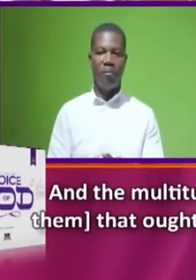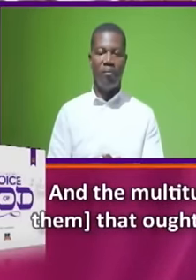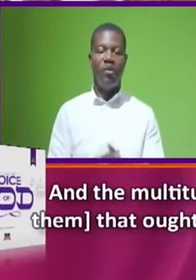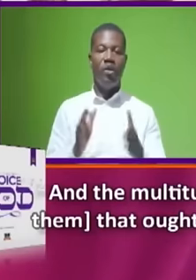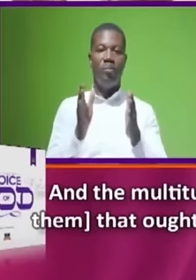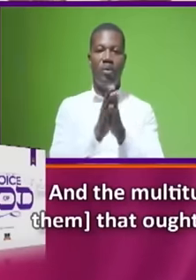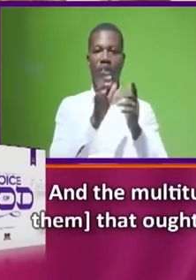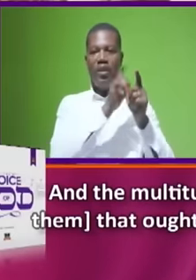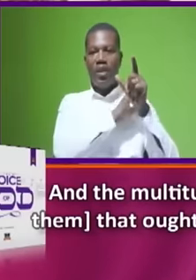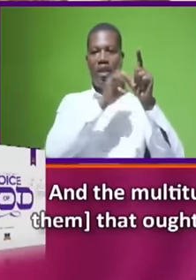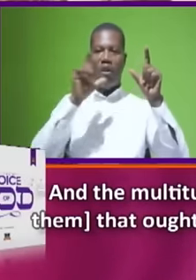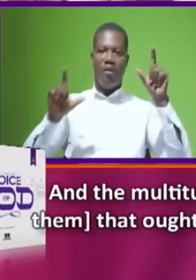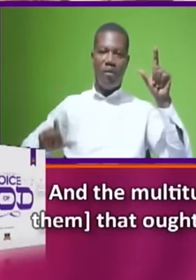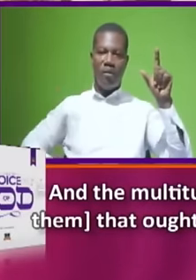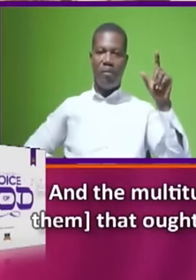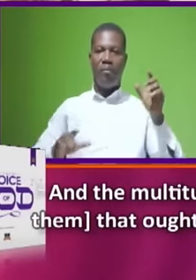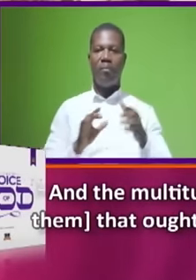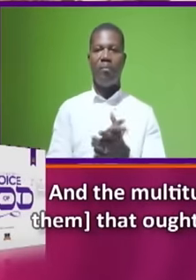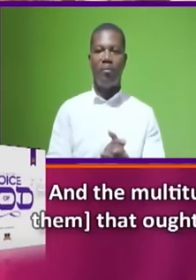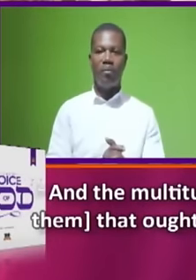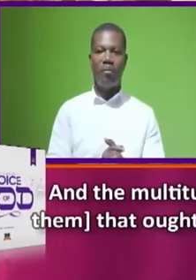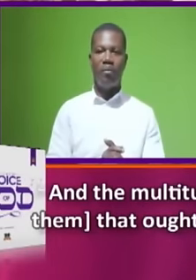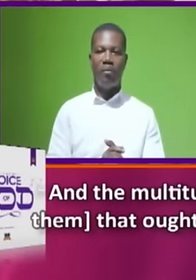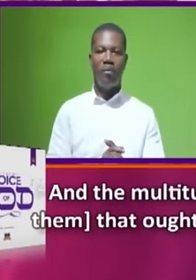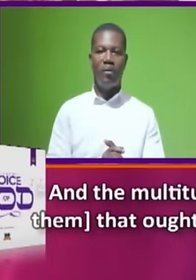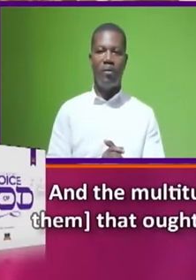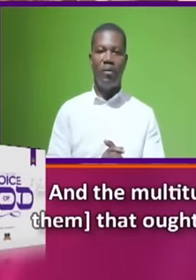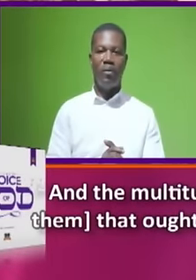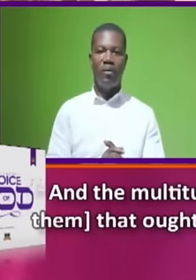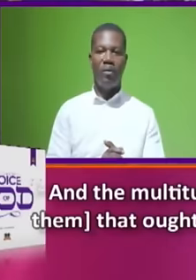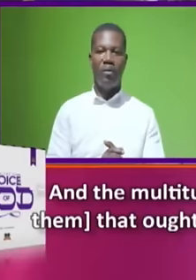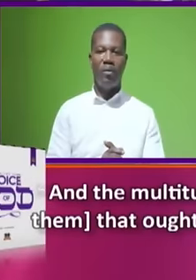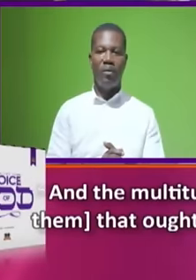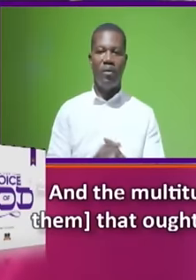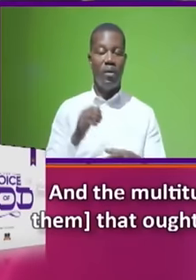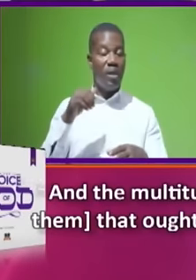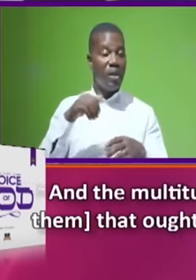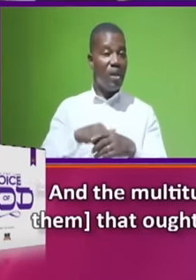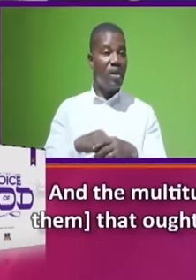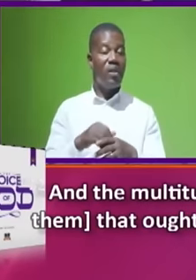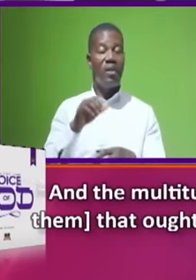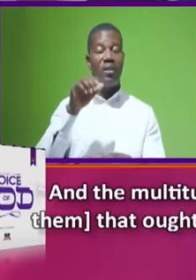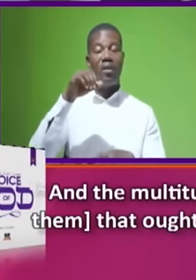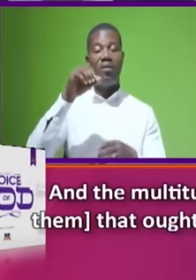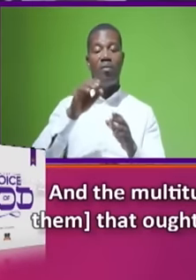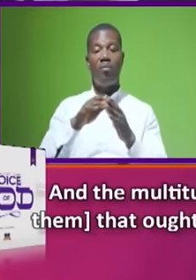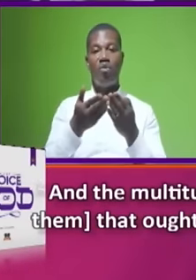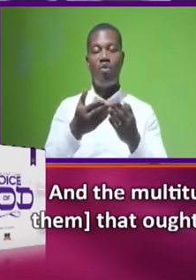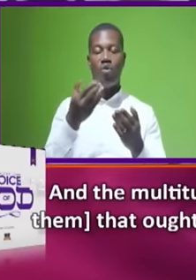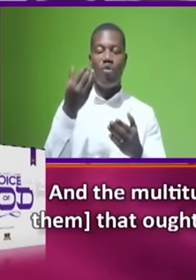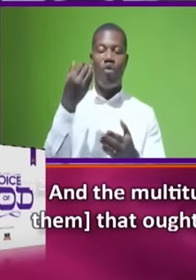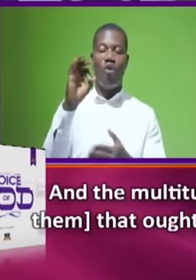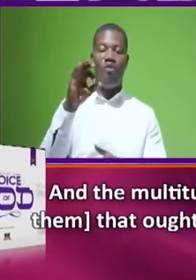Praise the Lord. Hallelujah. I was my phone. In the book of